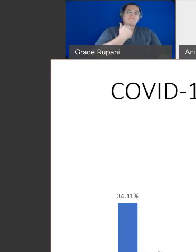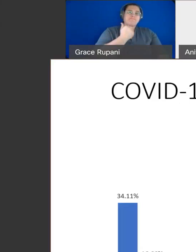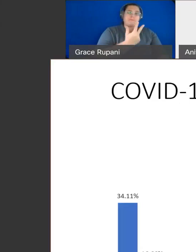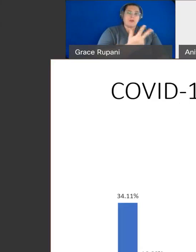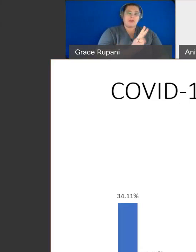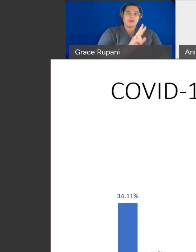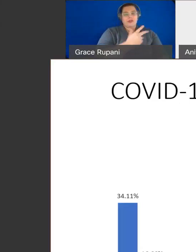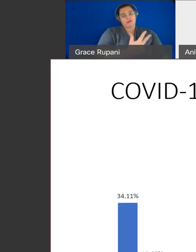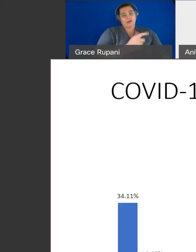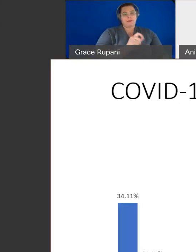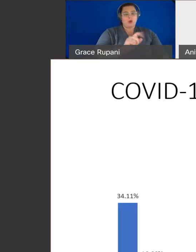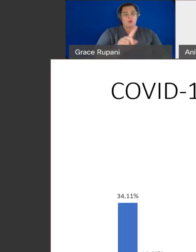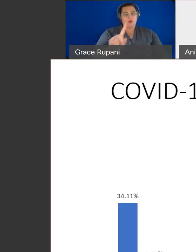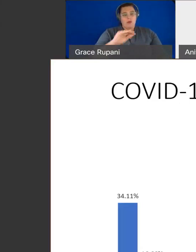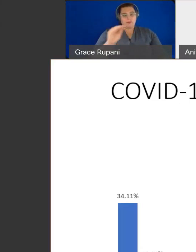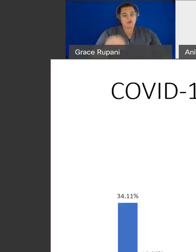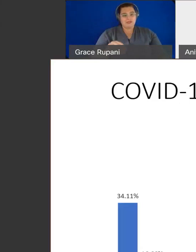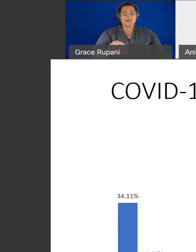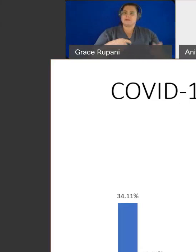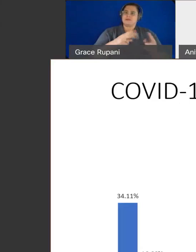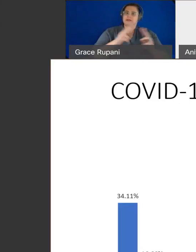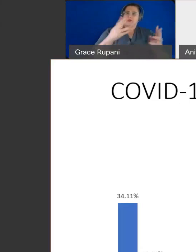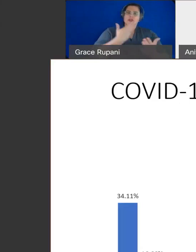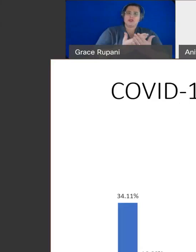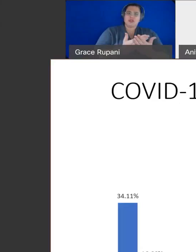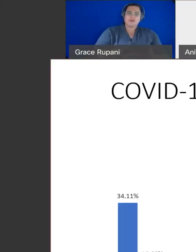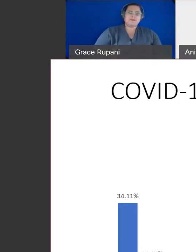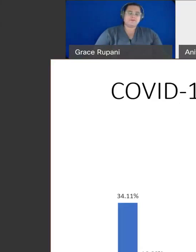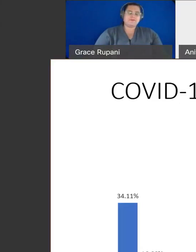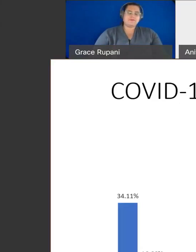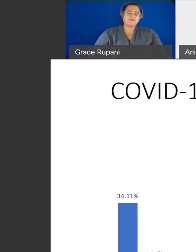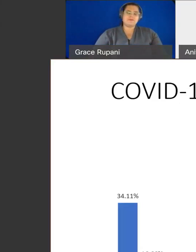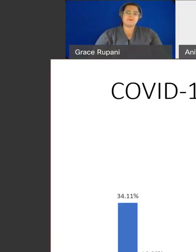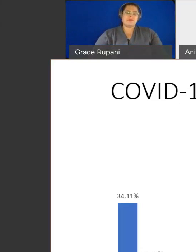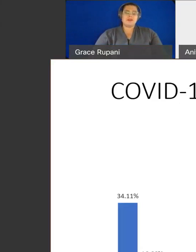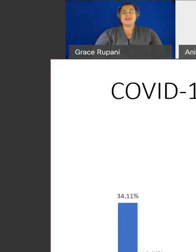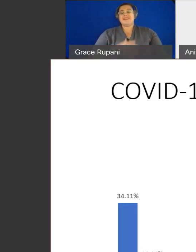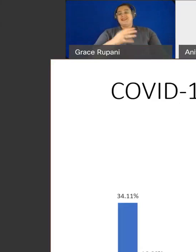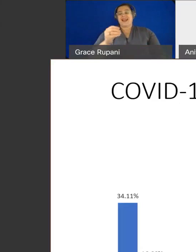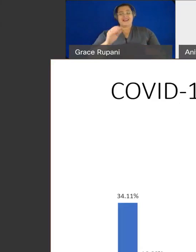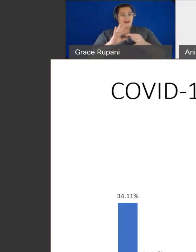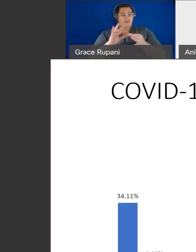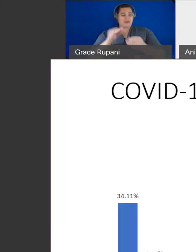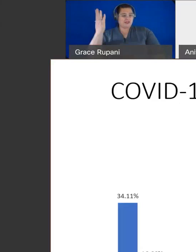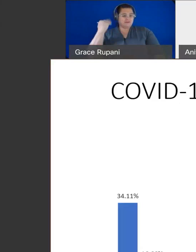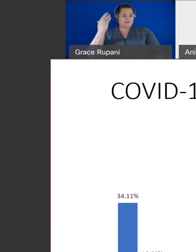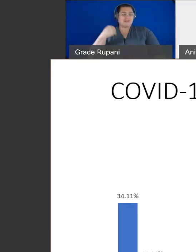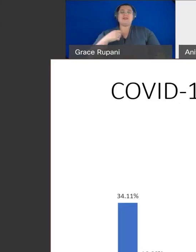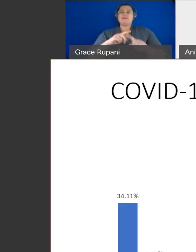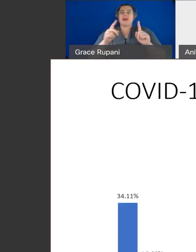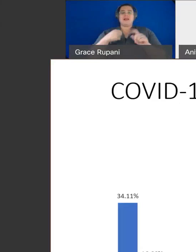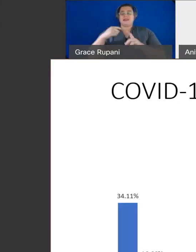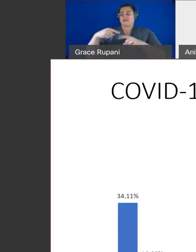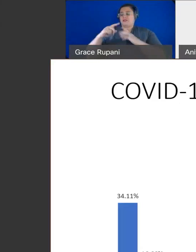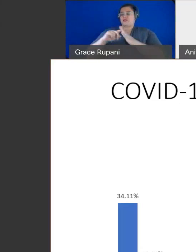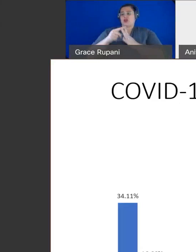3.11%, which is very positive. And I will say, I think I've mentioned before, since July, we do have access